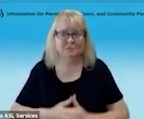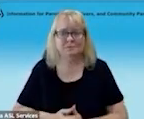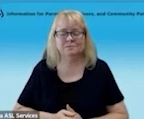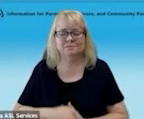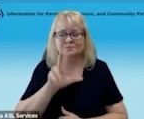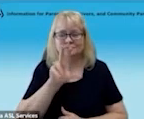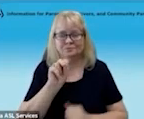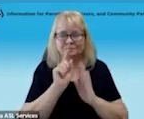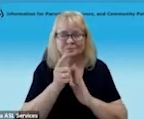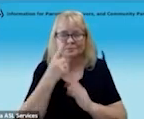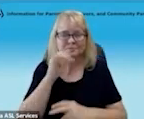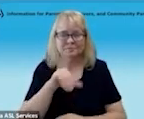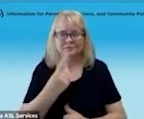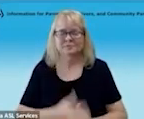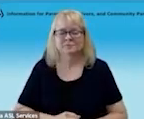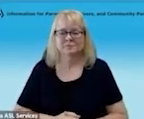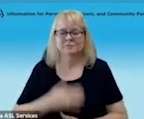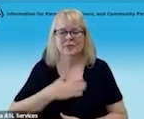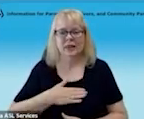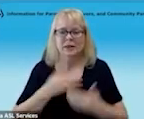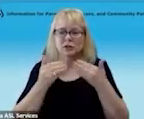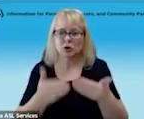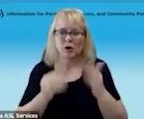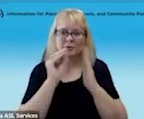best describes where you live.